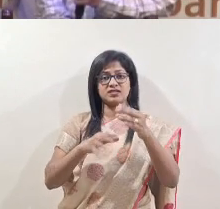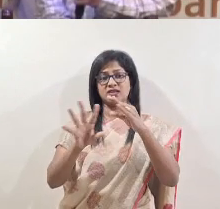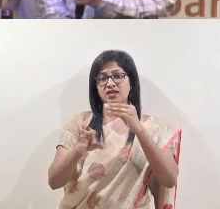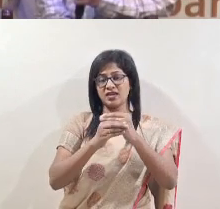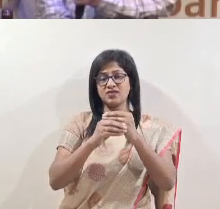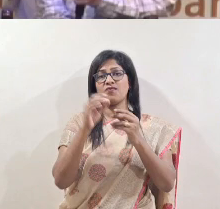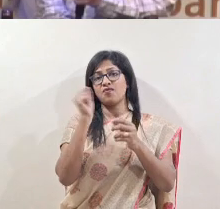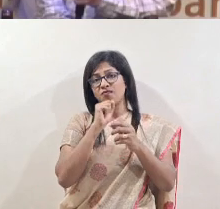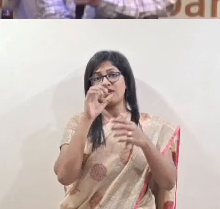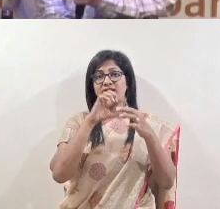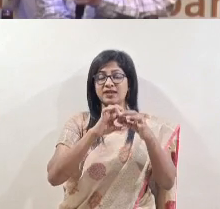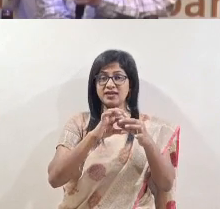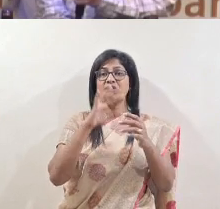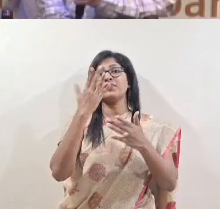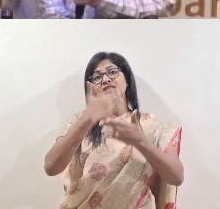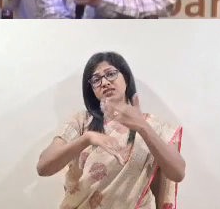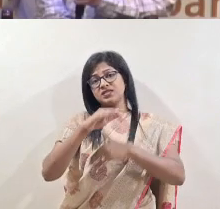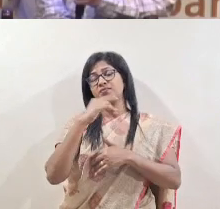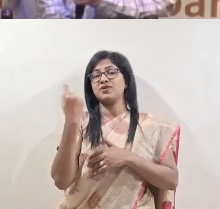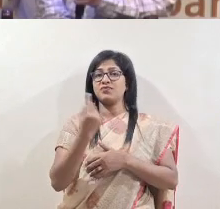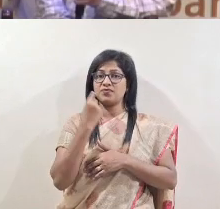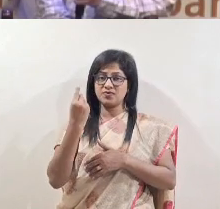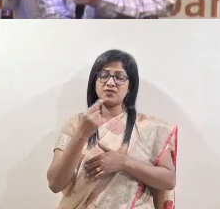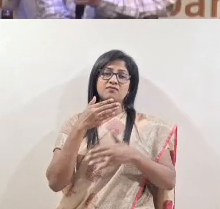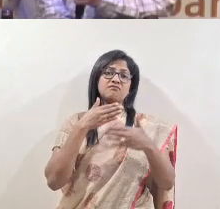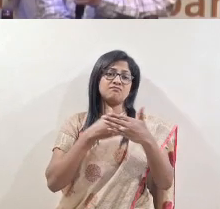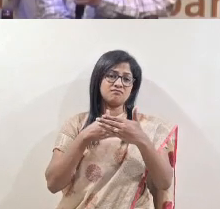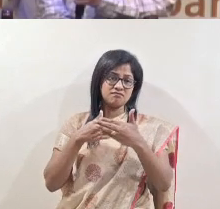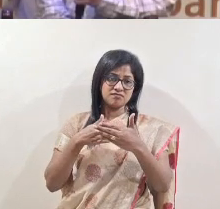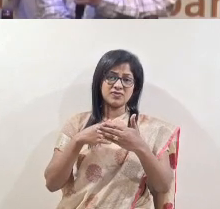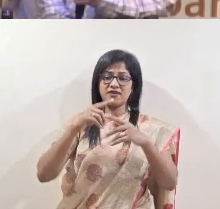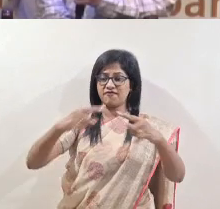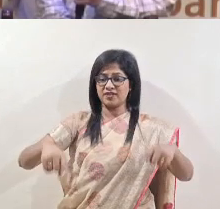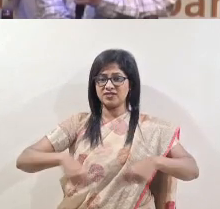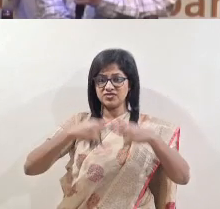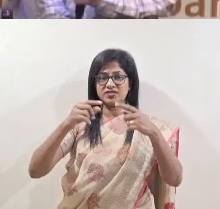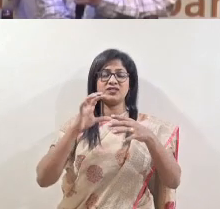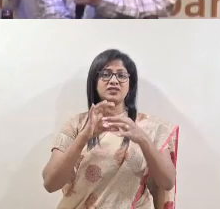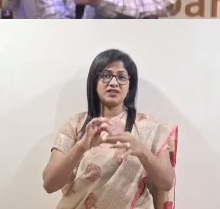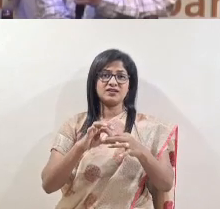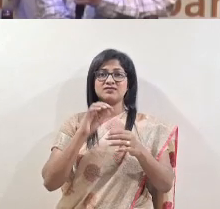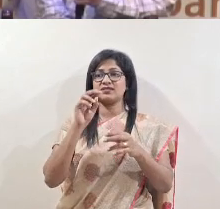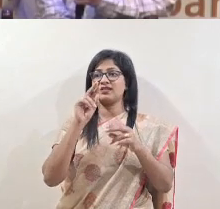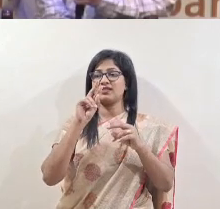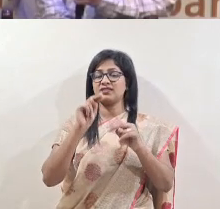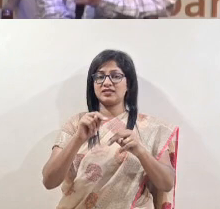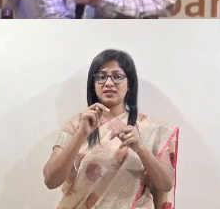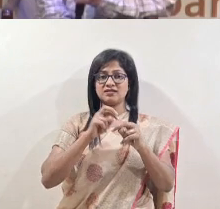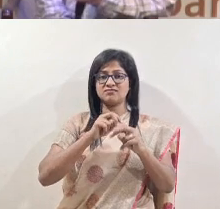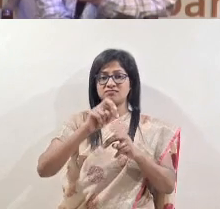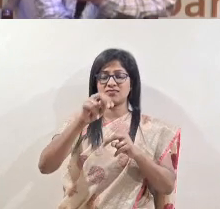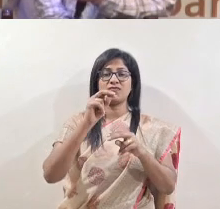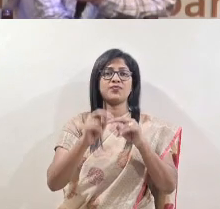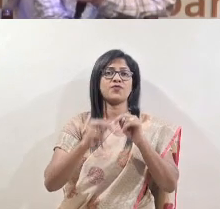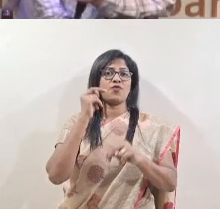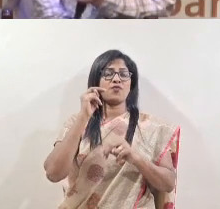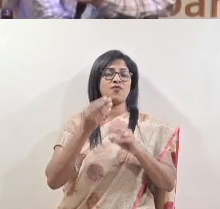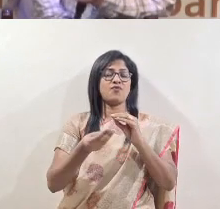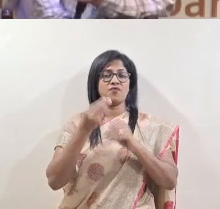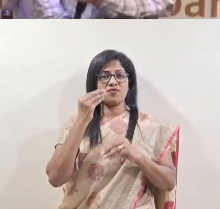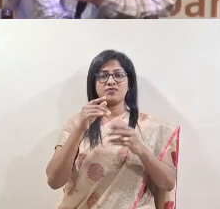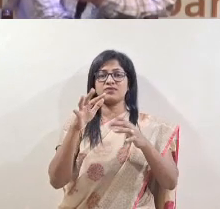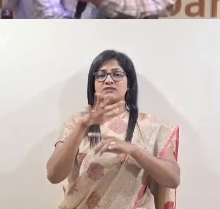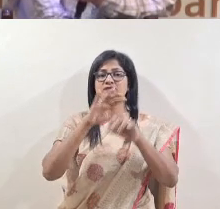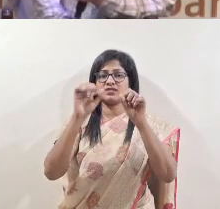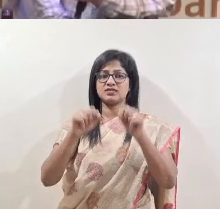senior citizens, I'm talking about physically disabled, physically challenged people who are on wheelchairs. They need additional time to cross the road. So this sort of system is very